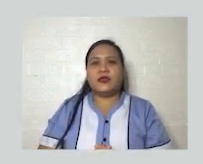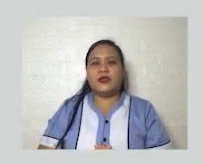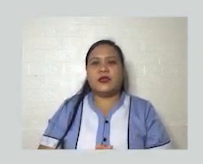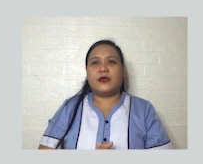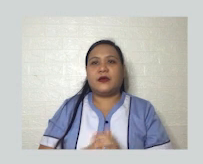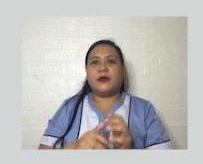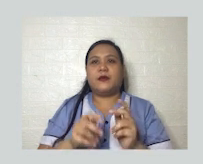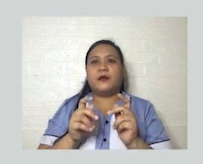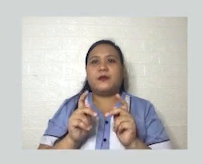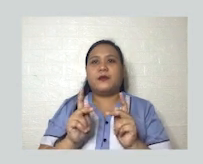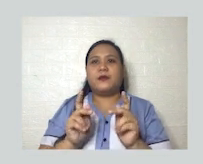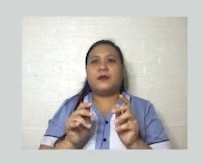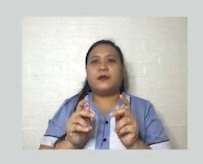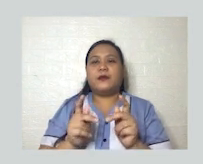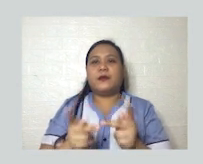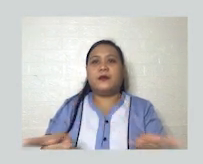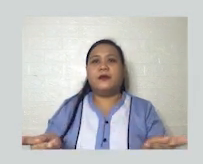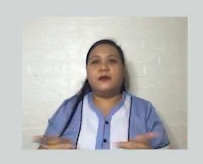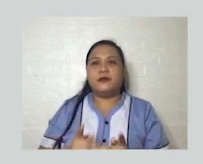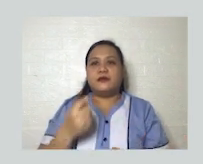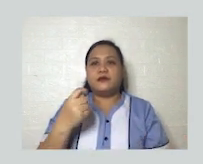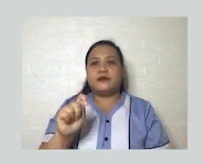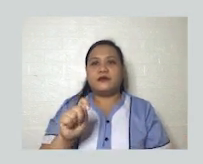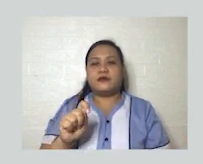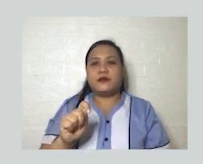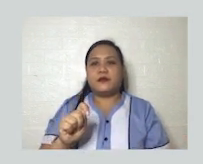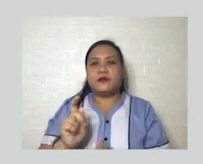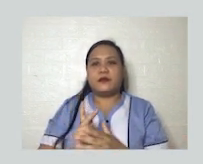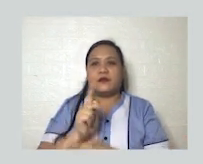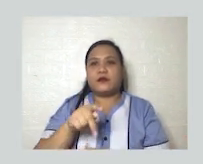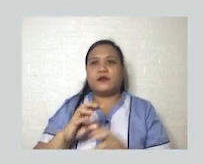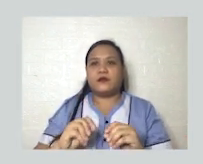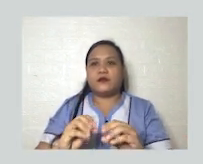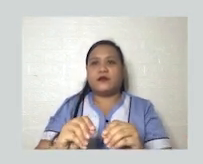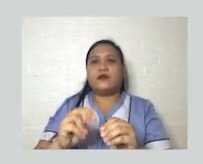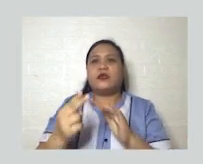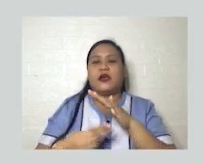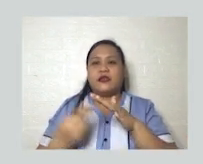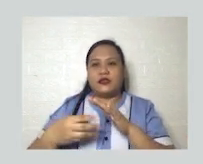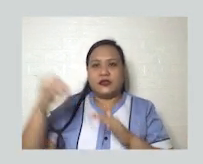Letter B, place the sown seeds under the shade.